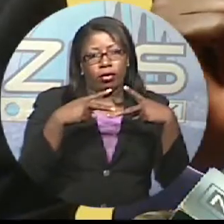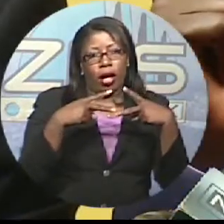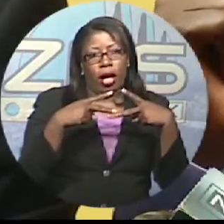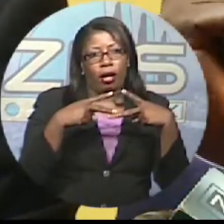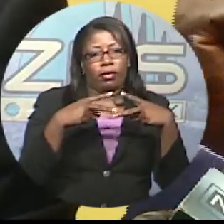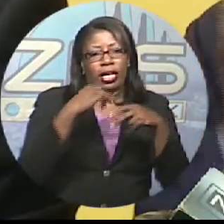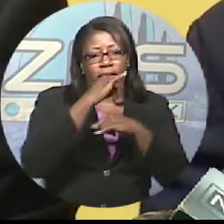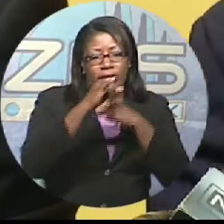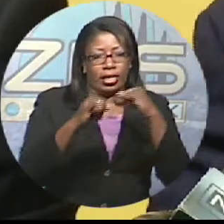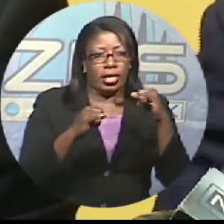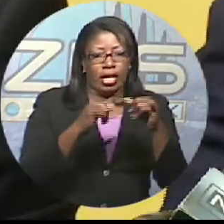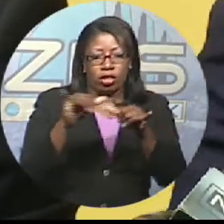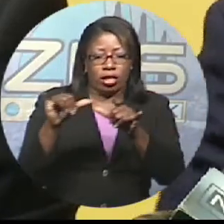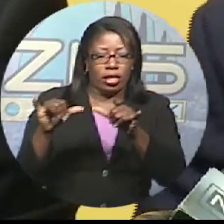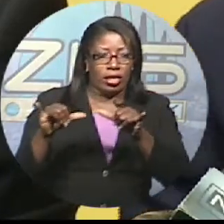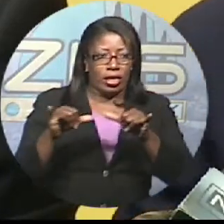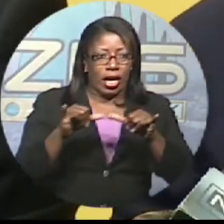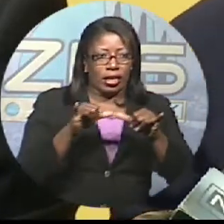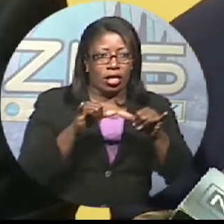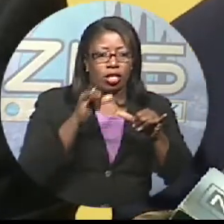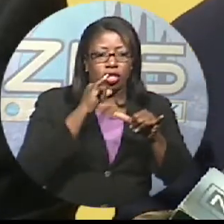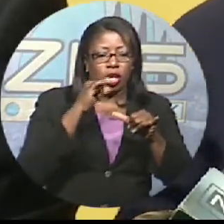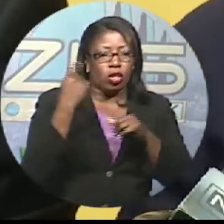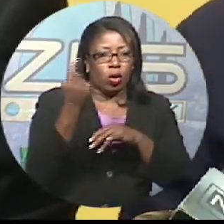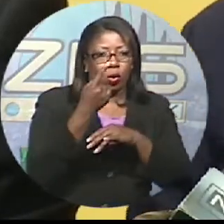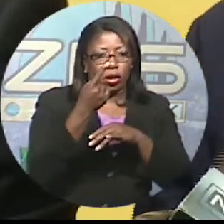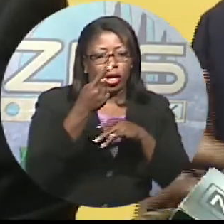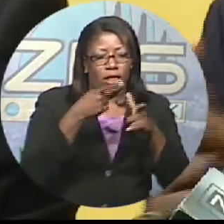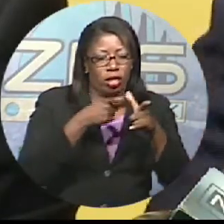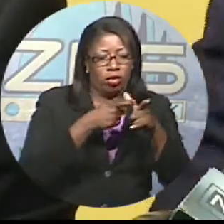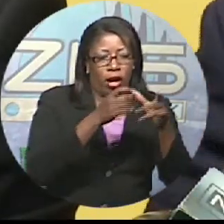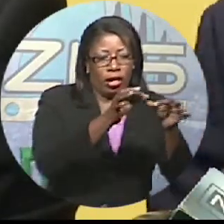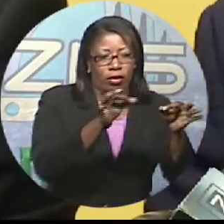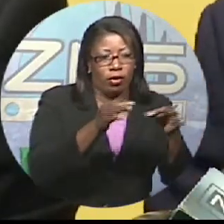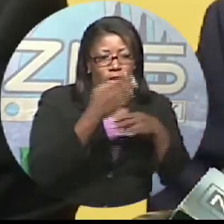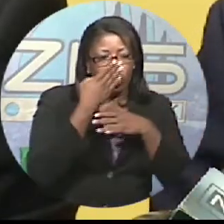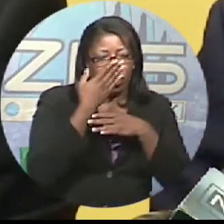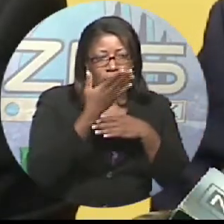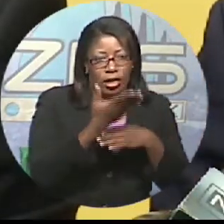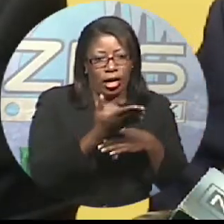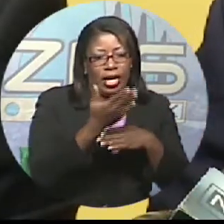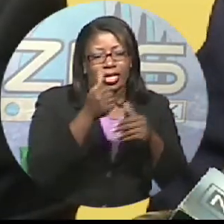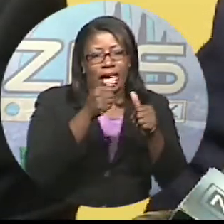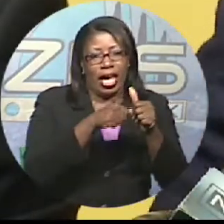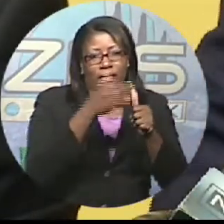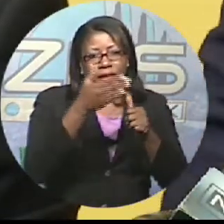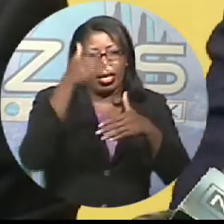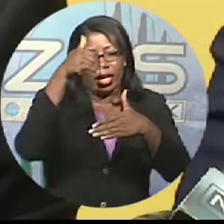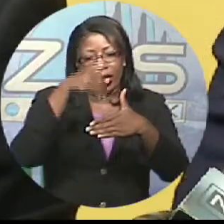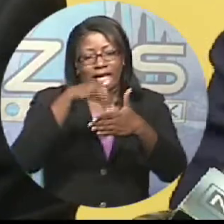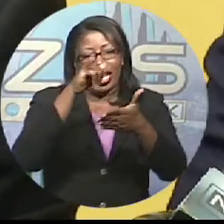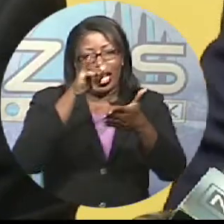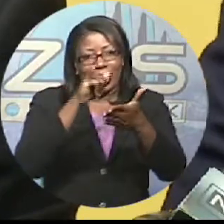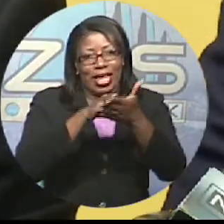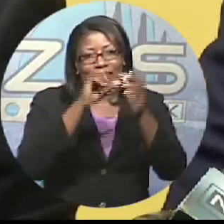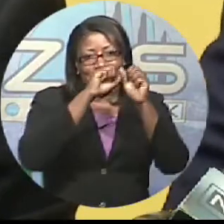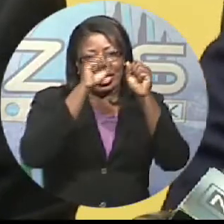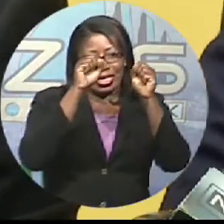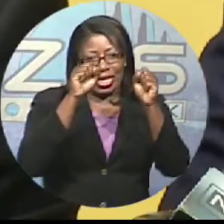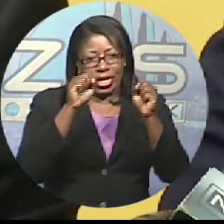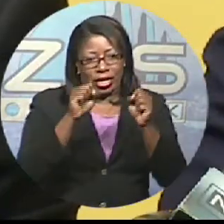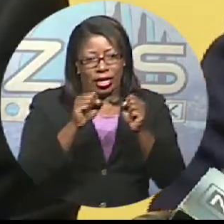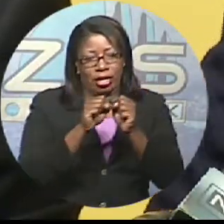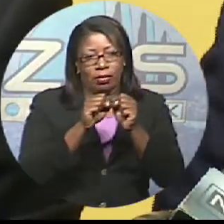standards. So it isn't just the surface that you see, it is everything in that complex has to meet this particular